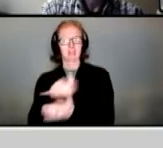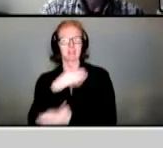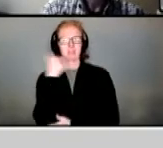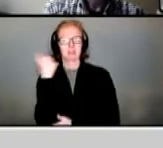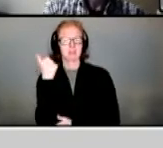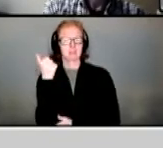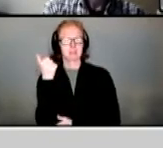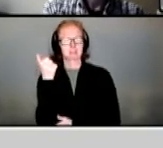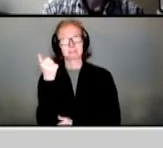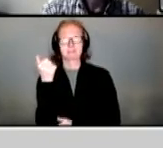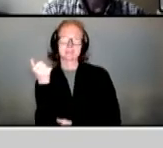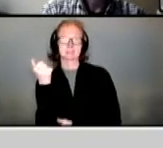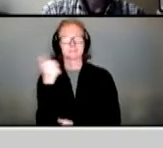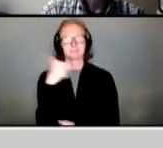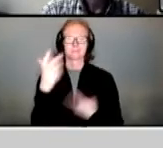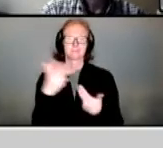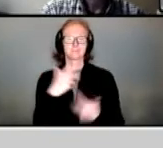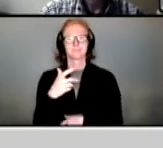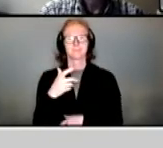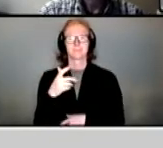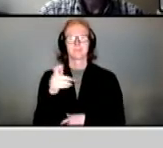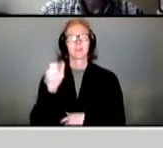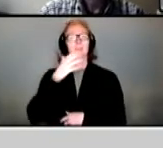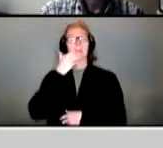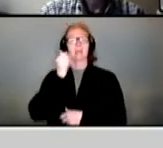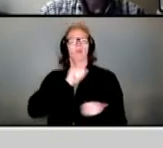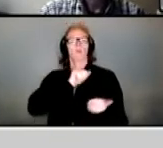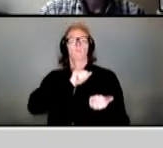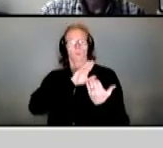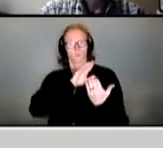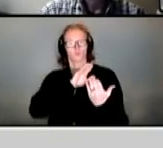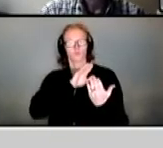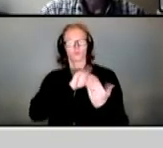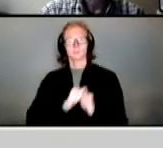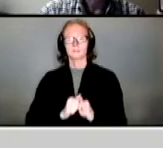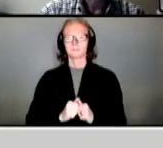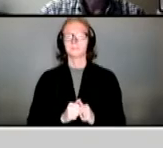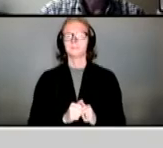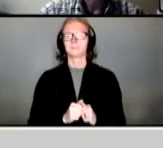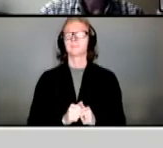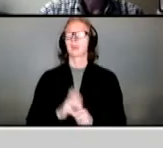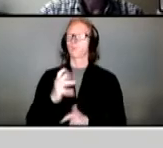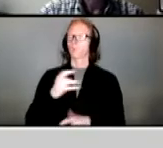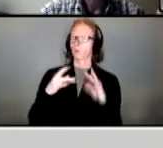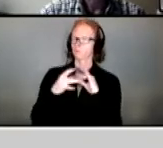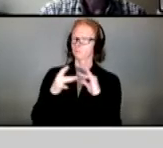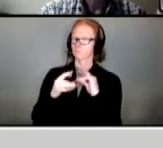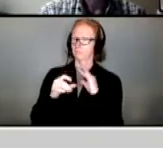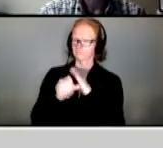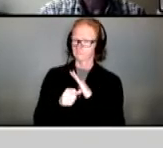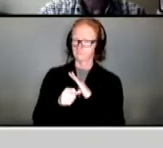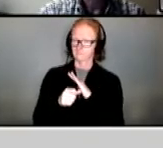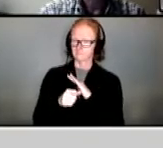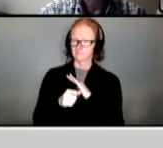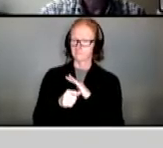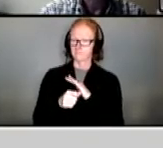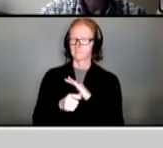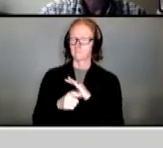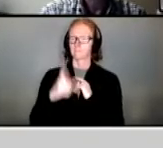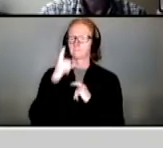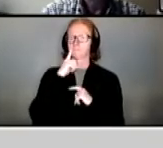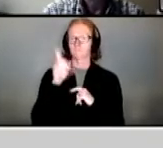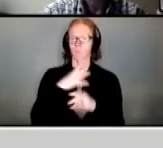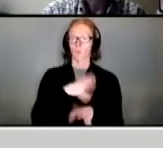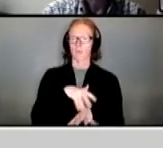guess, they're best to approach that. I will say, just as an Indigenous person